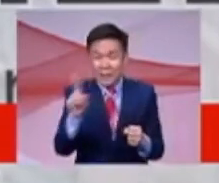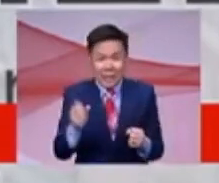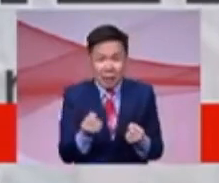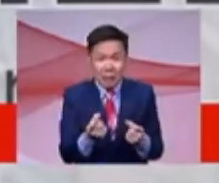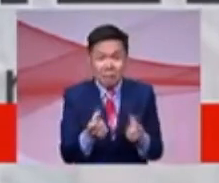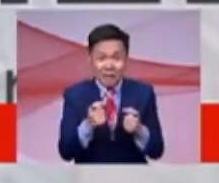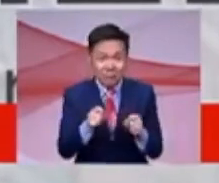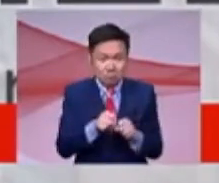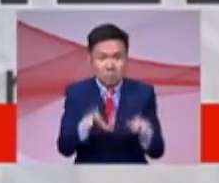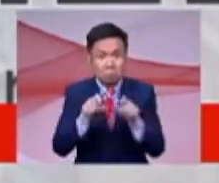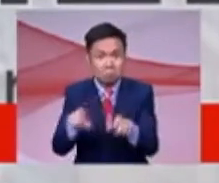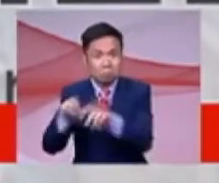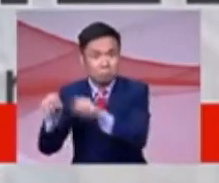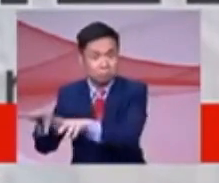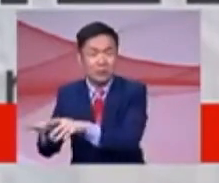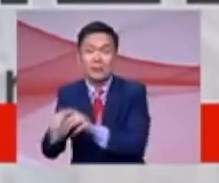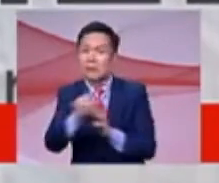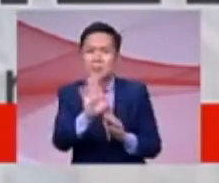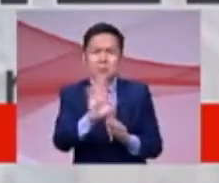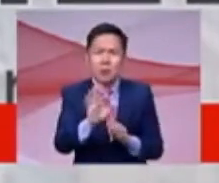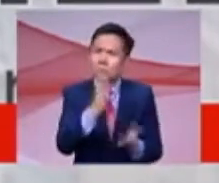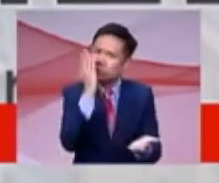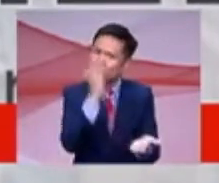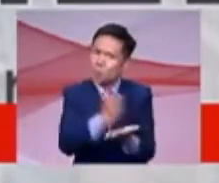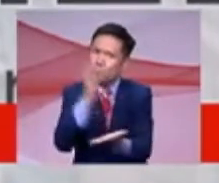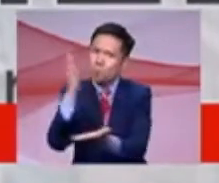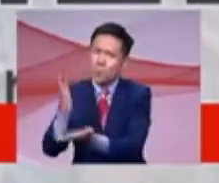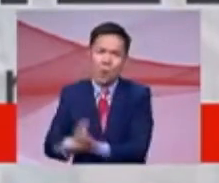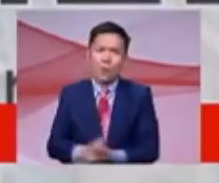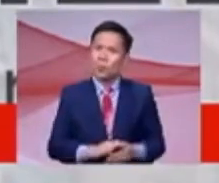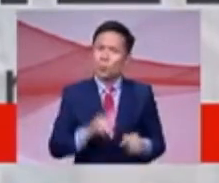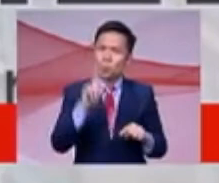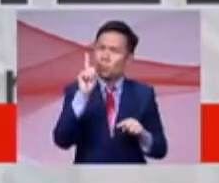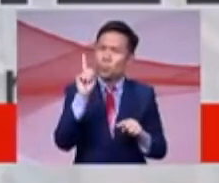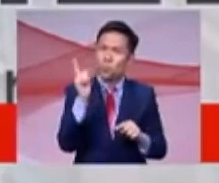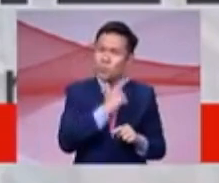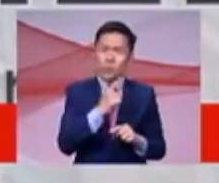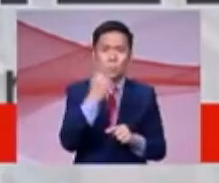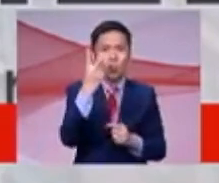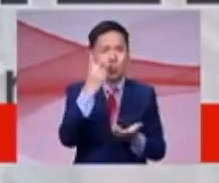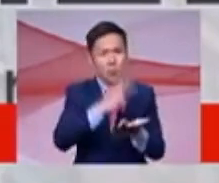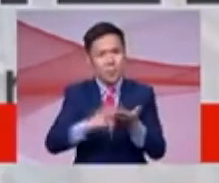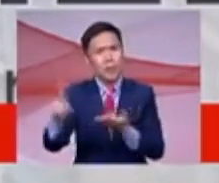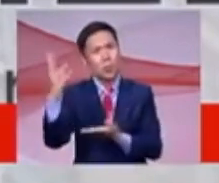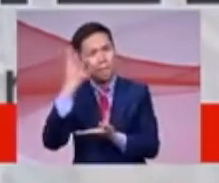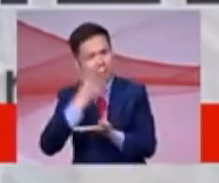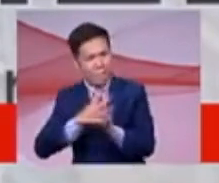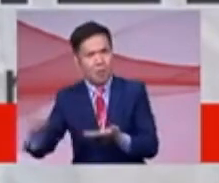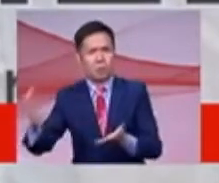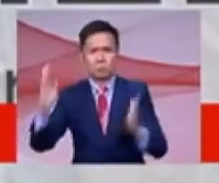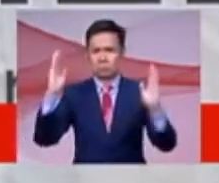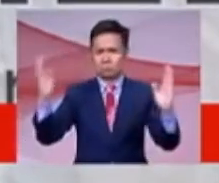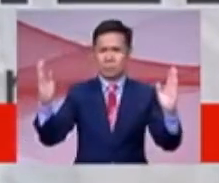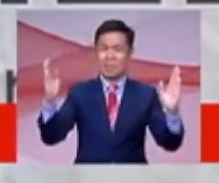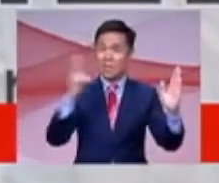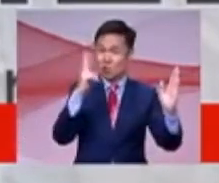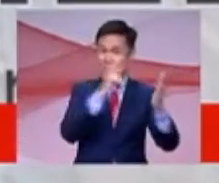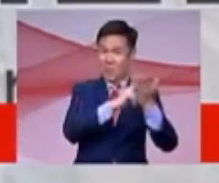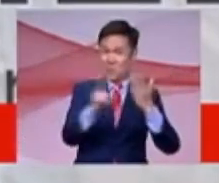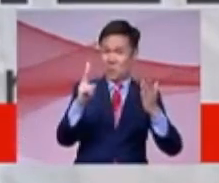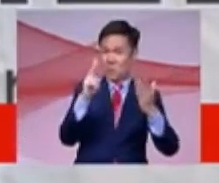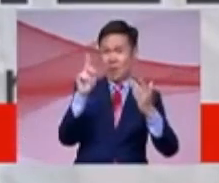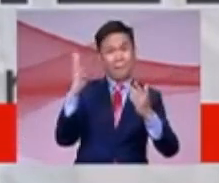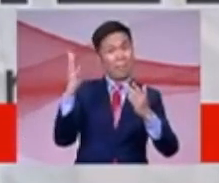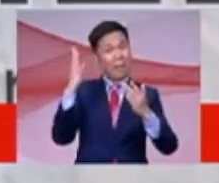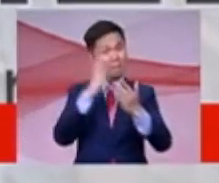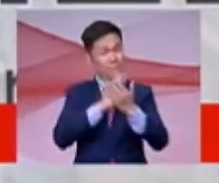we should not allow to take place at least for now, 2 weeks and 4 weeks. This is a very crucial 2 weeks and 4 weeks